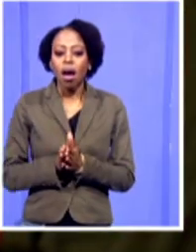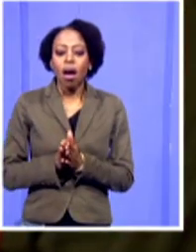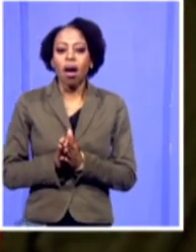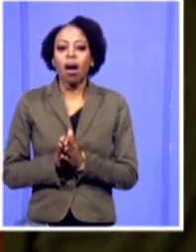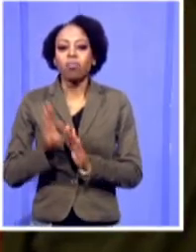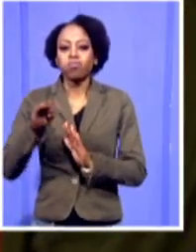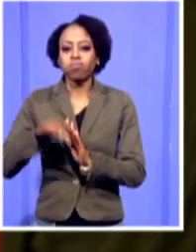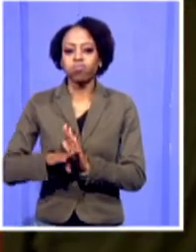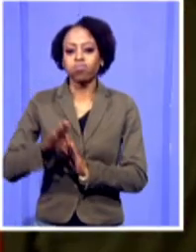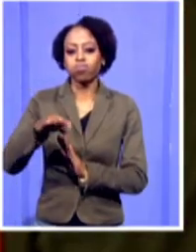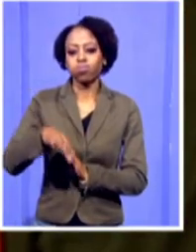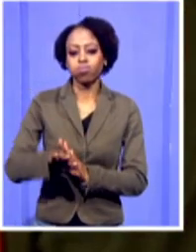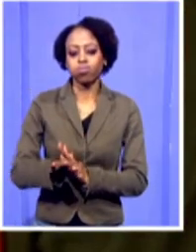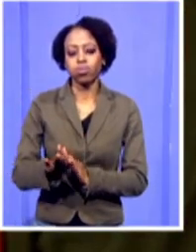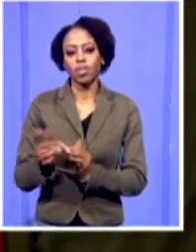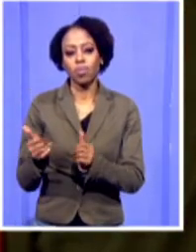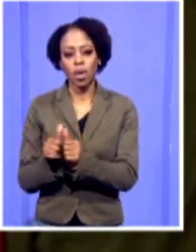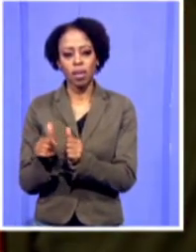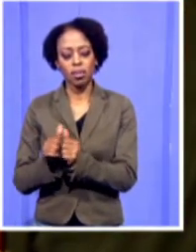inconsistency on alliance speaking.